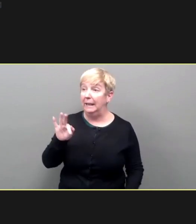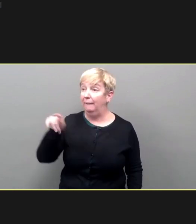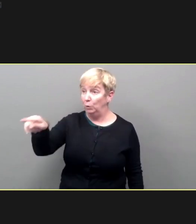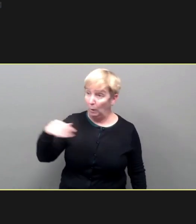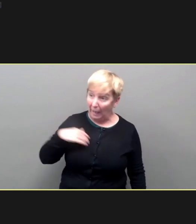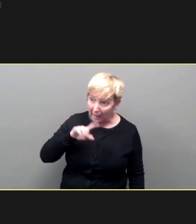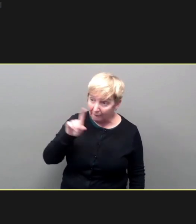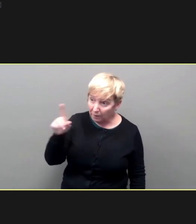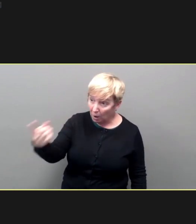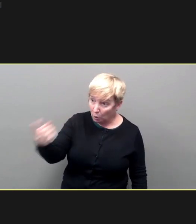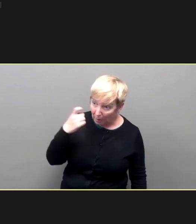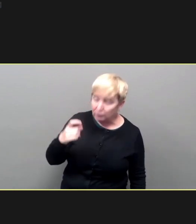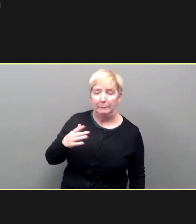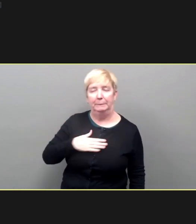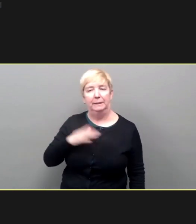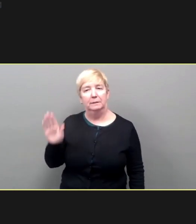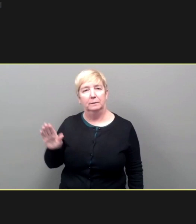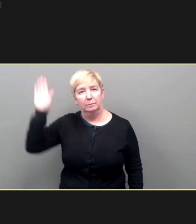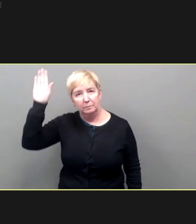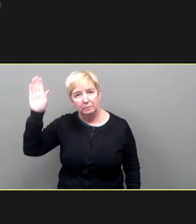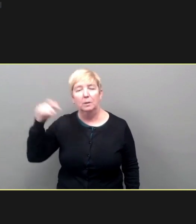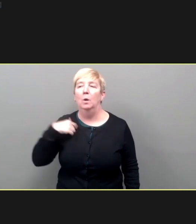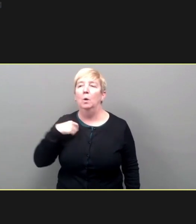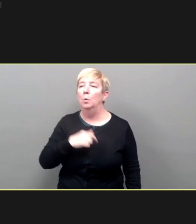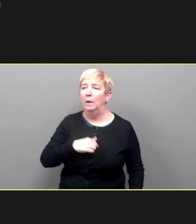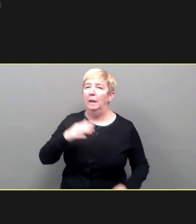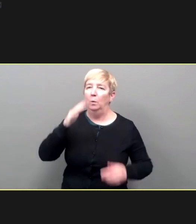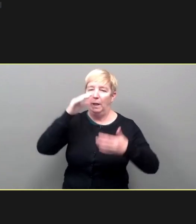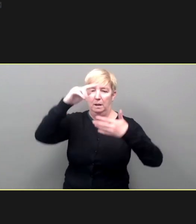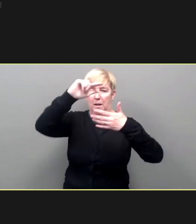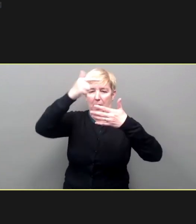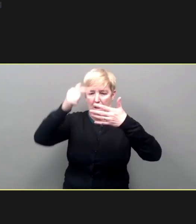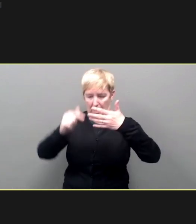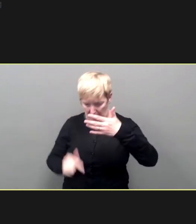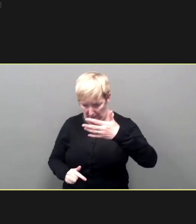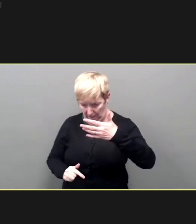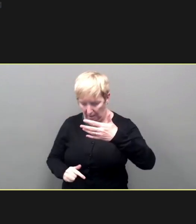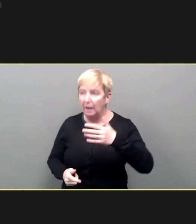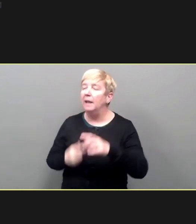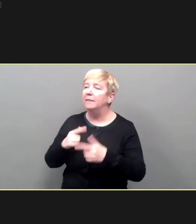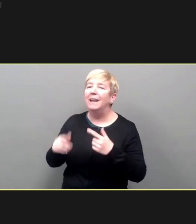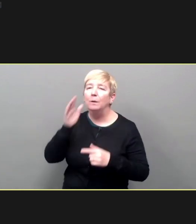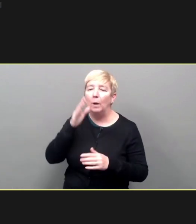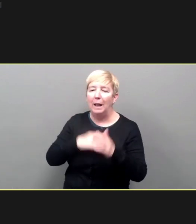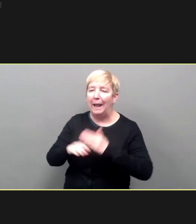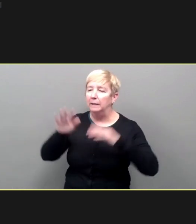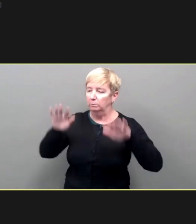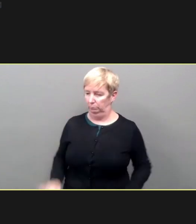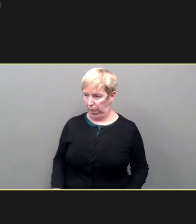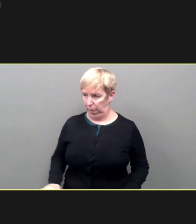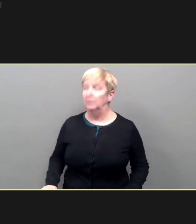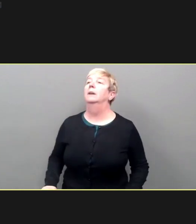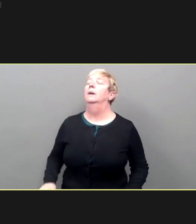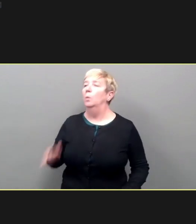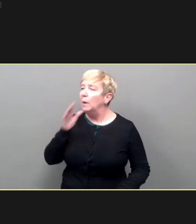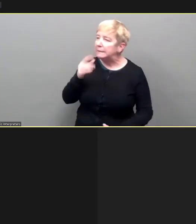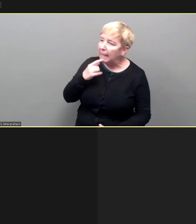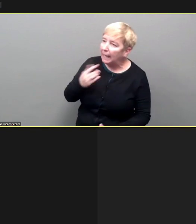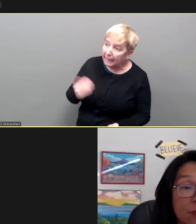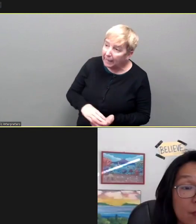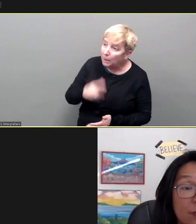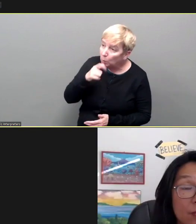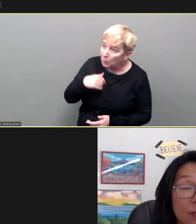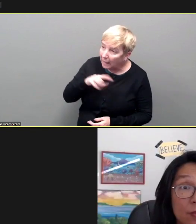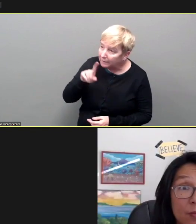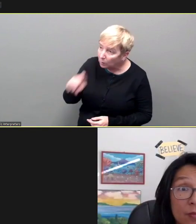that Zoom feature, raise your hand. We'll go through a full round of questions, then we'll lower everybody's hands, and then we'll ask for a second round of questions, and